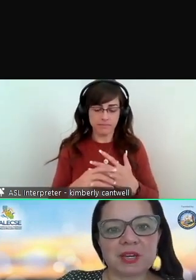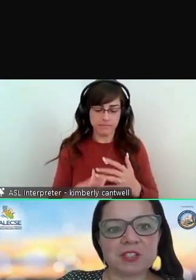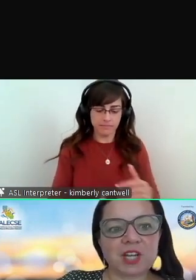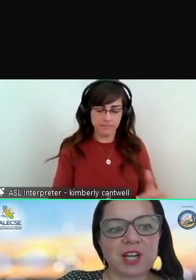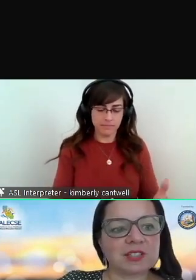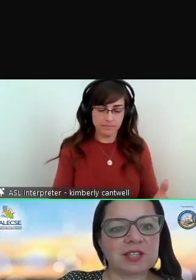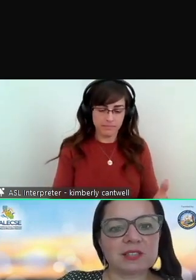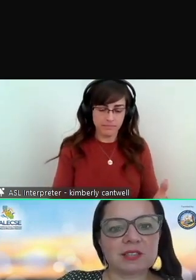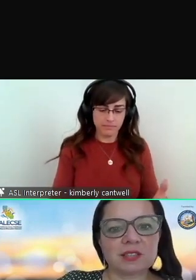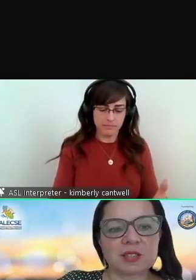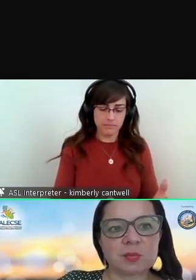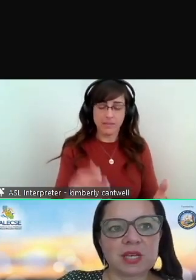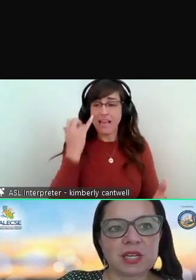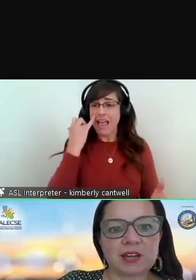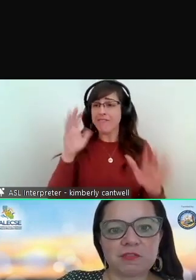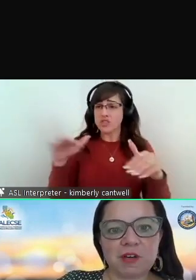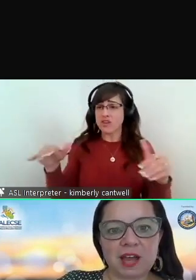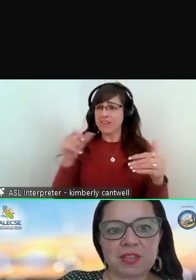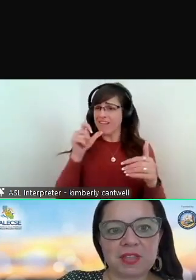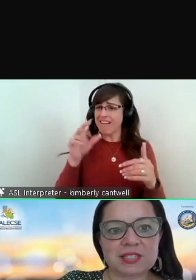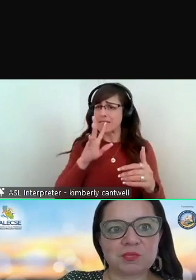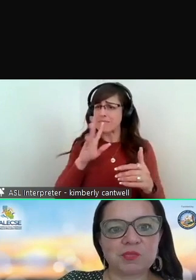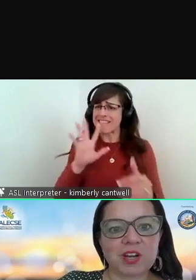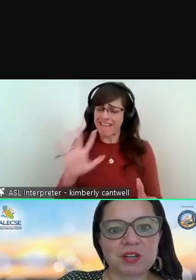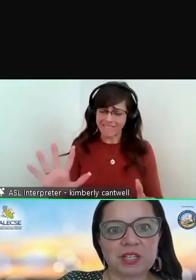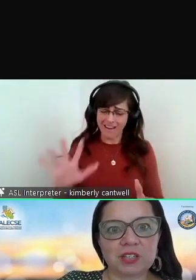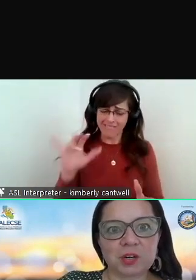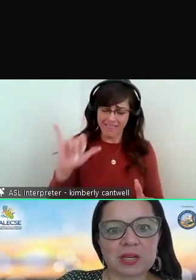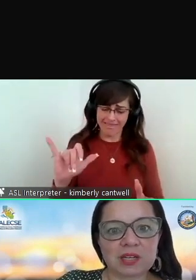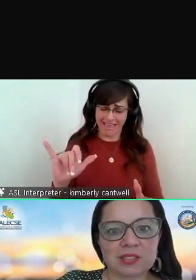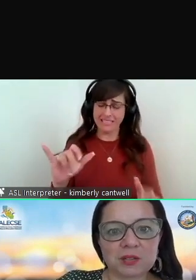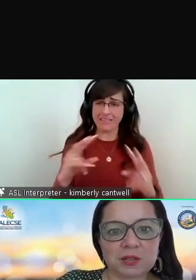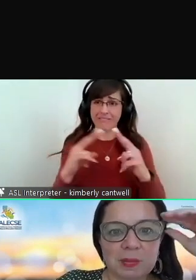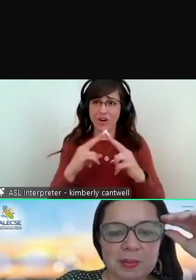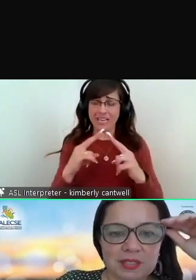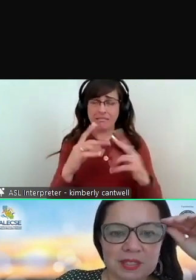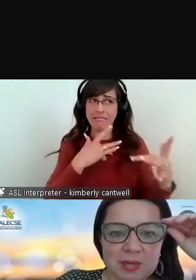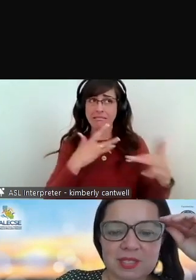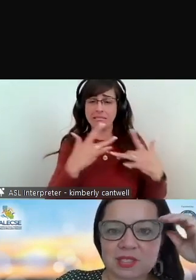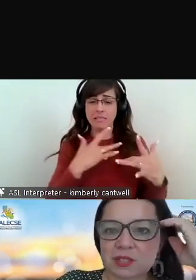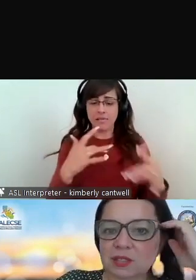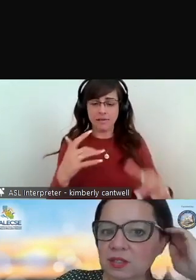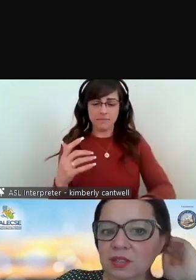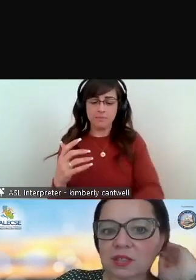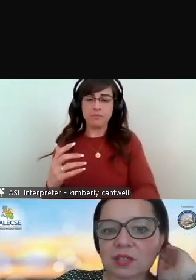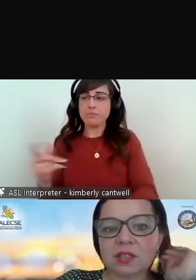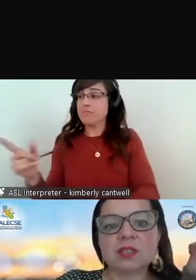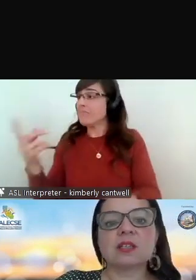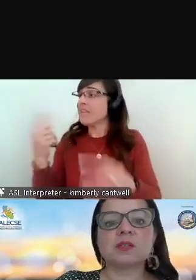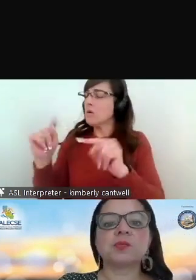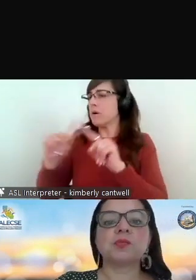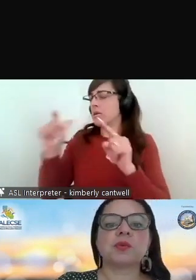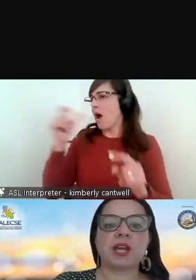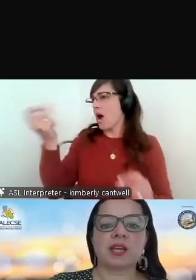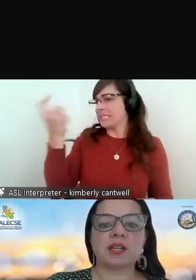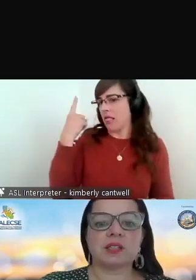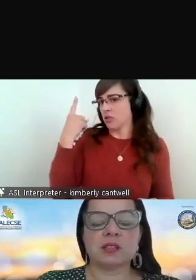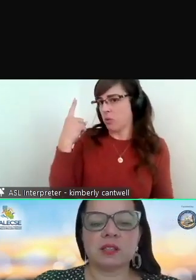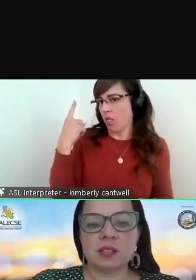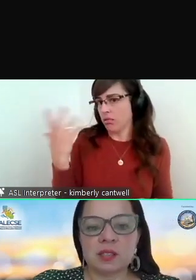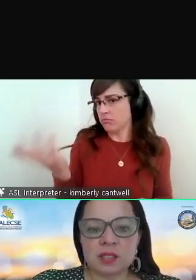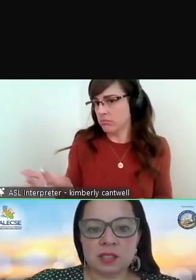I mean, if a child's not speaking at 5, that's very alarming. So, I mean, He was speaking, but it was unintelligible. Right. I